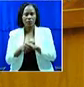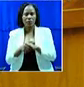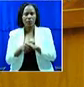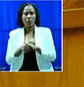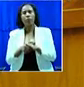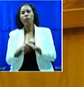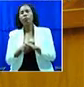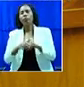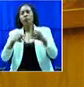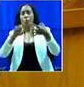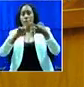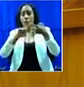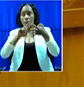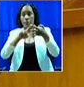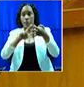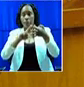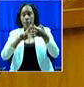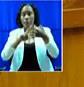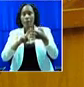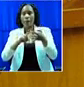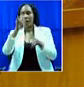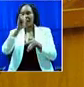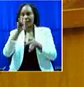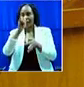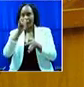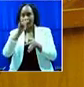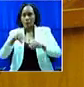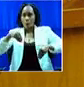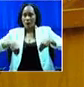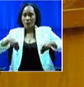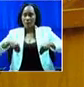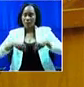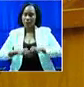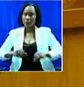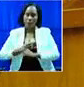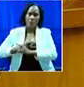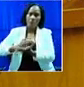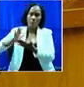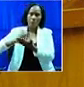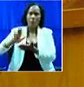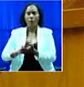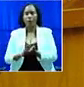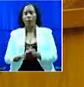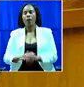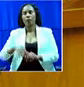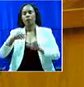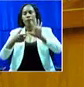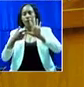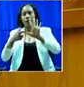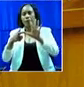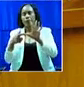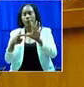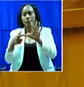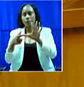Fourthly, to fight crime and corruption. And fifthly,